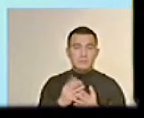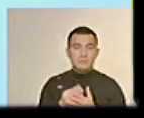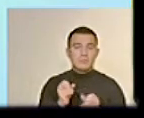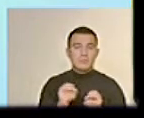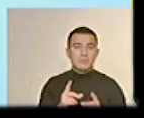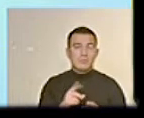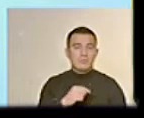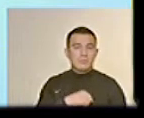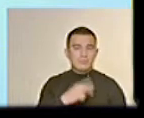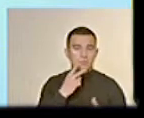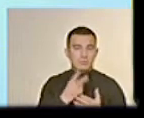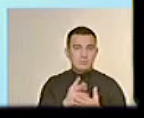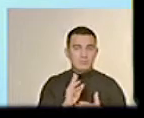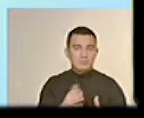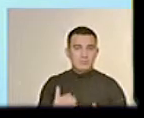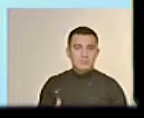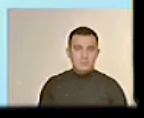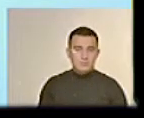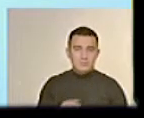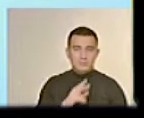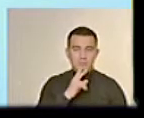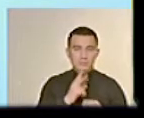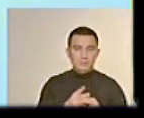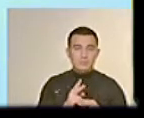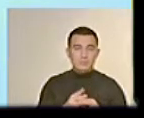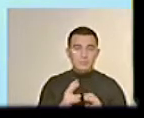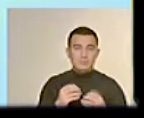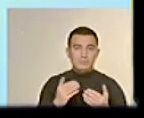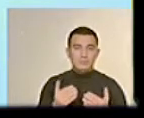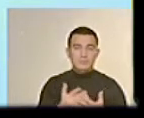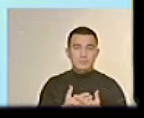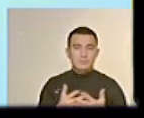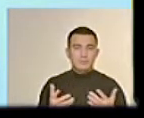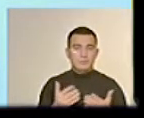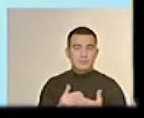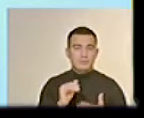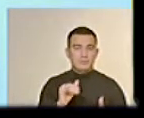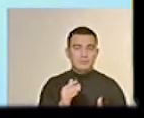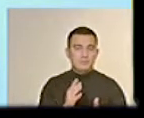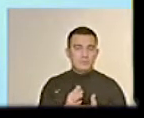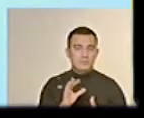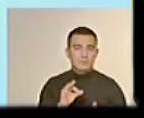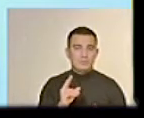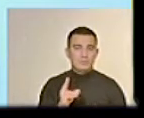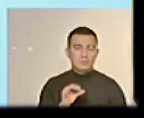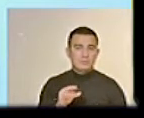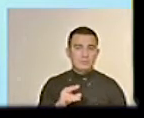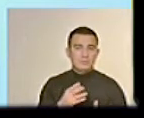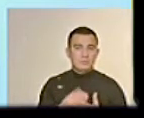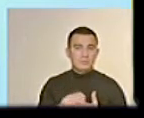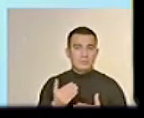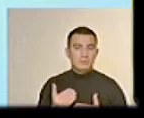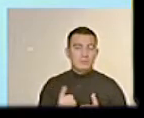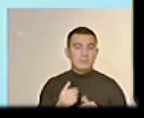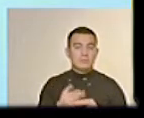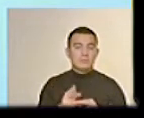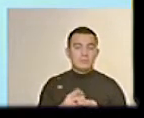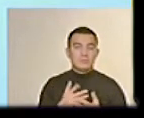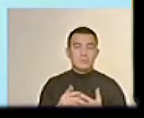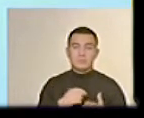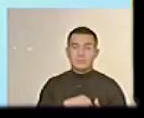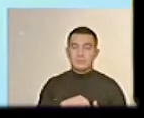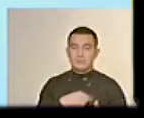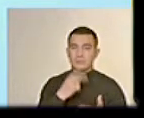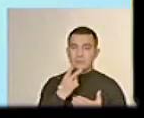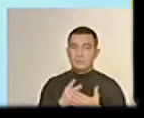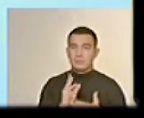kislorodda yondirganimizda temirni bir necha xil oksidlari mavjud. Ularning qaysi biri hosil bo'lar ekan? Ushbu jarayonni ko'rib